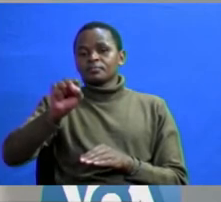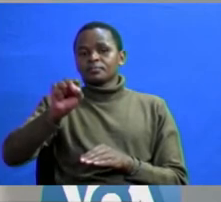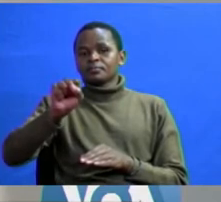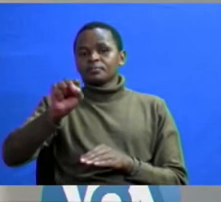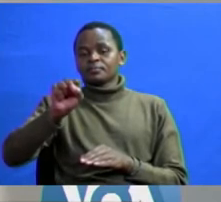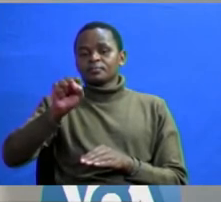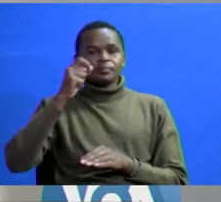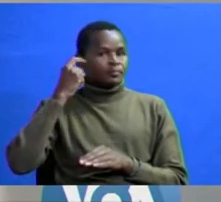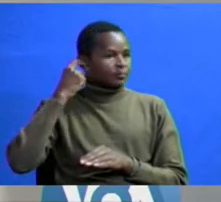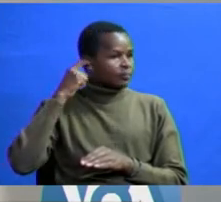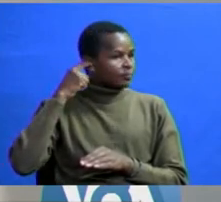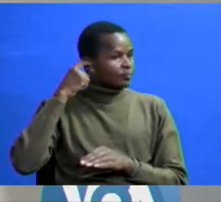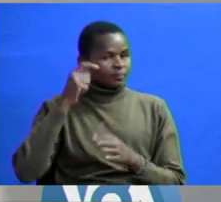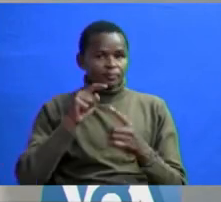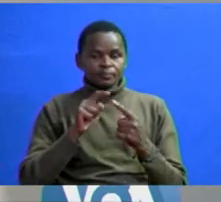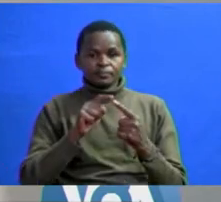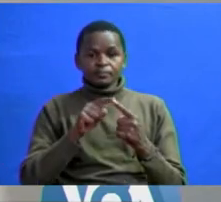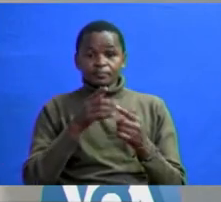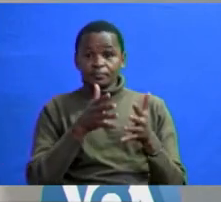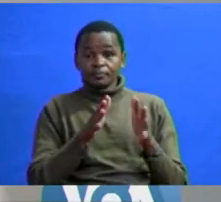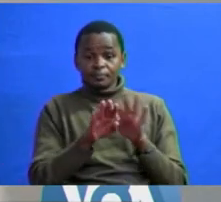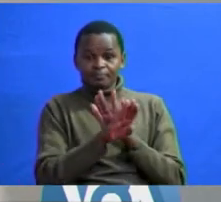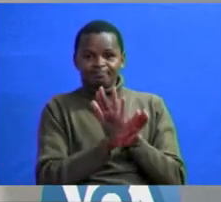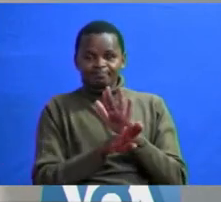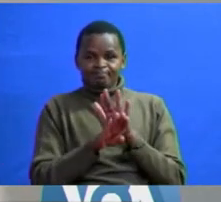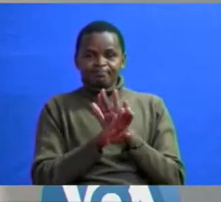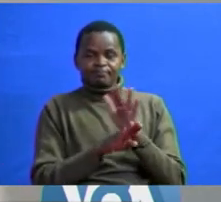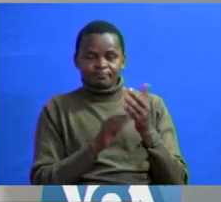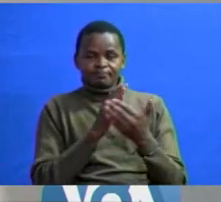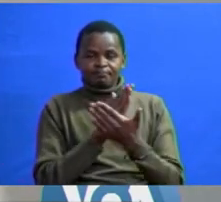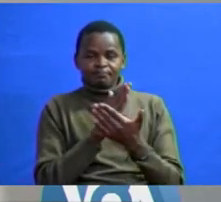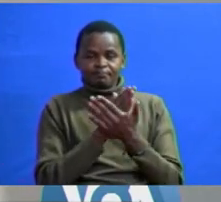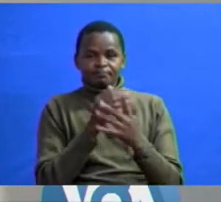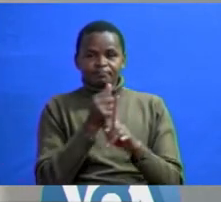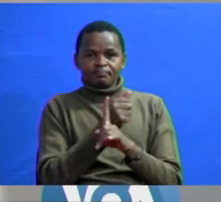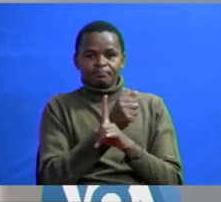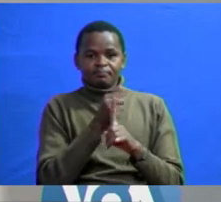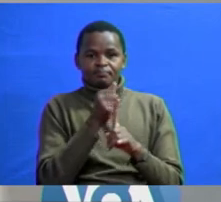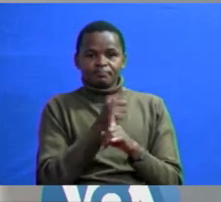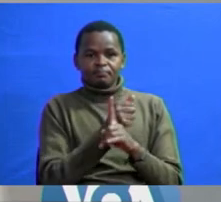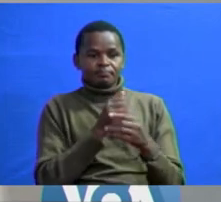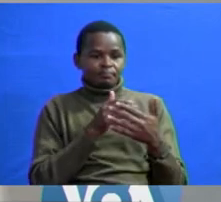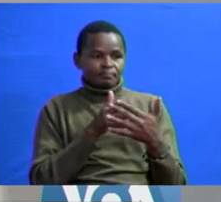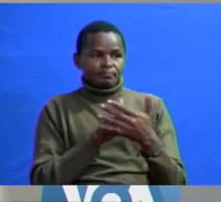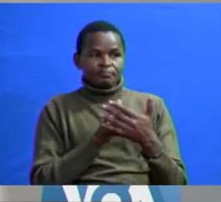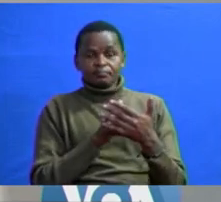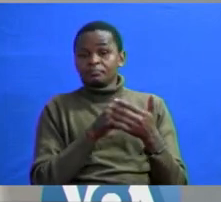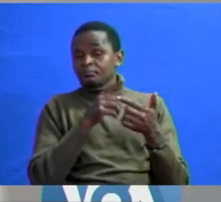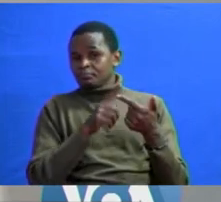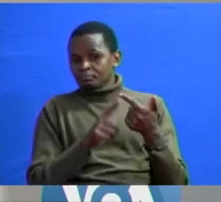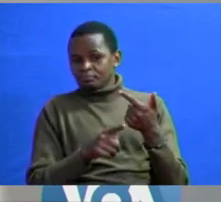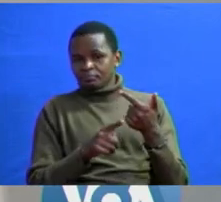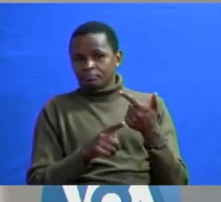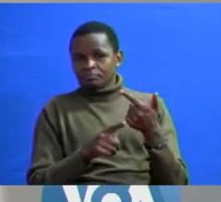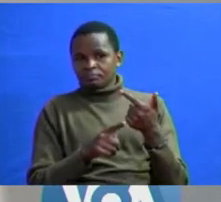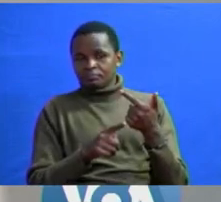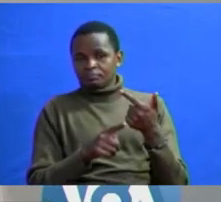referred to. Basically, the fighting has to stop. Otherwise,